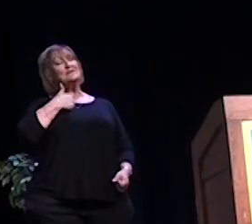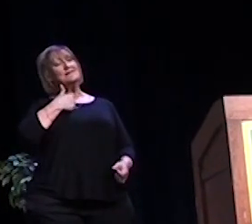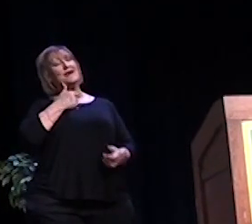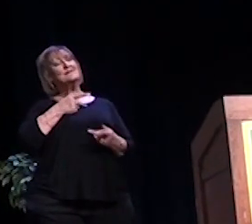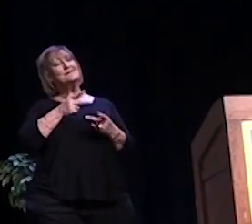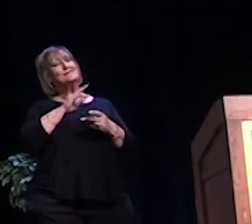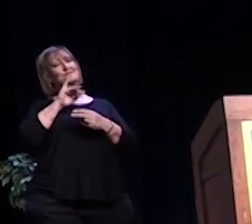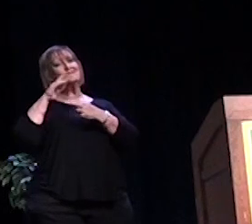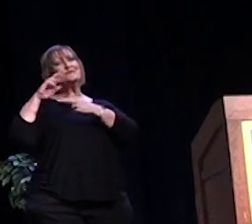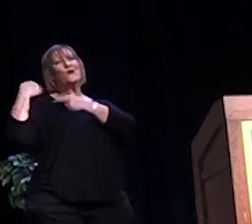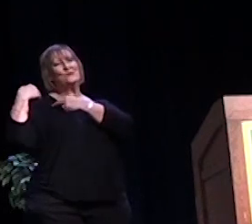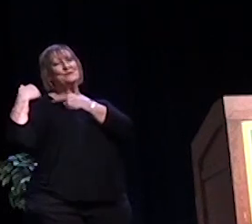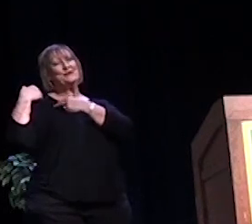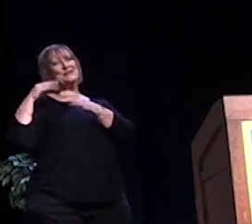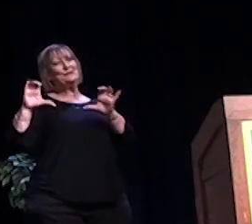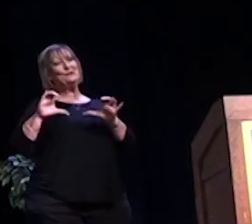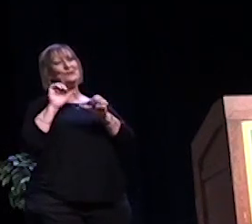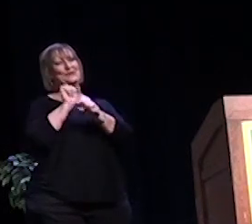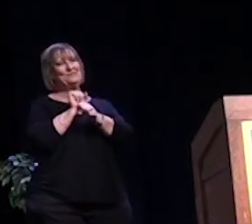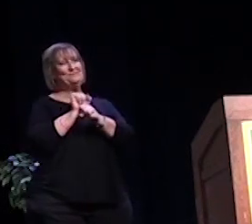housing.